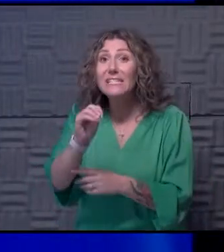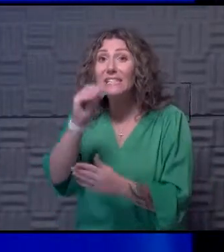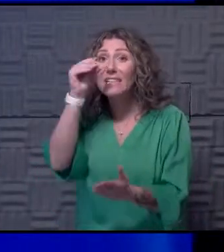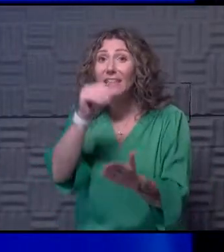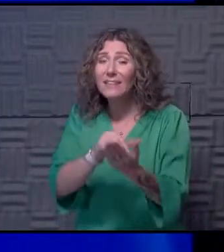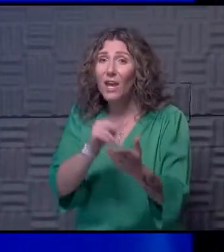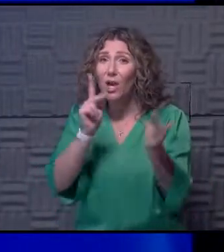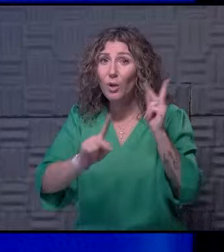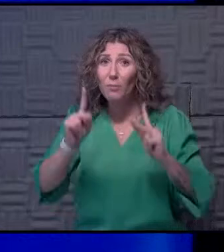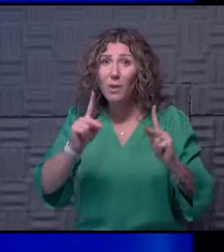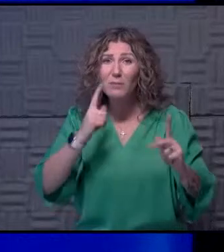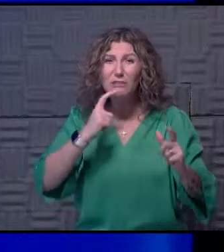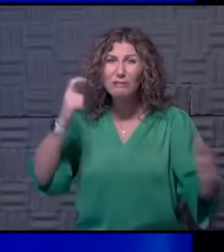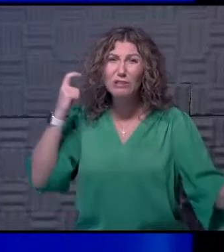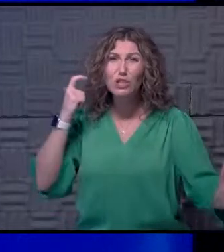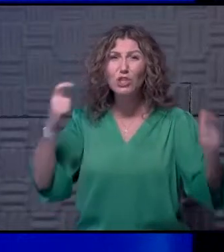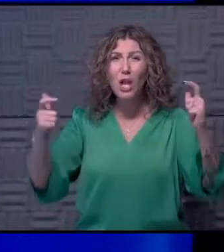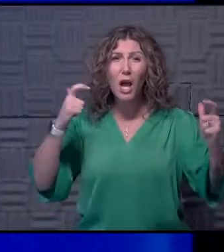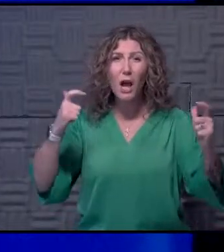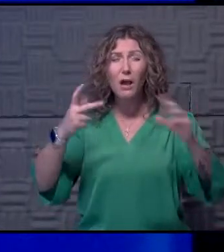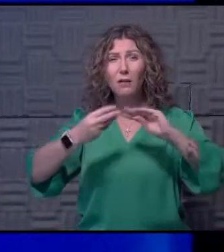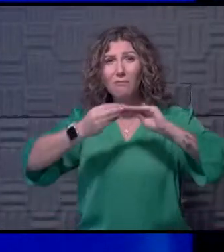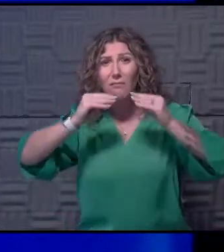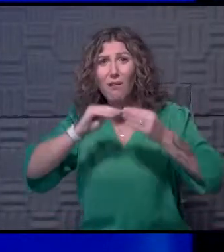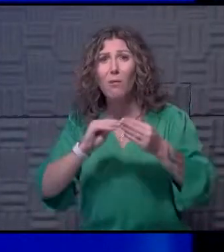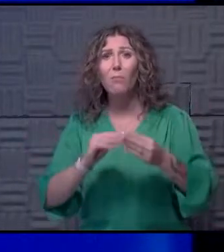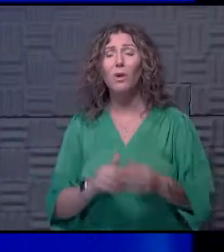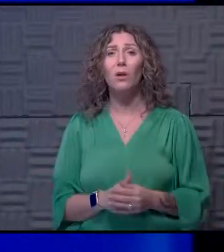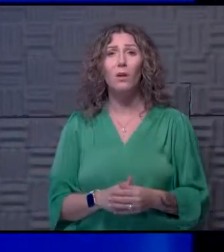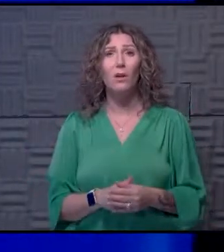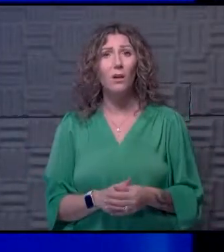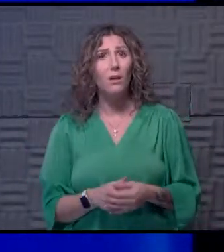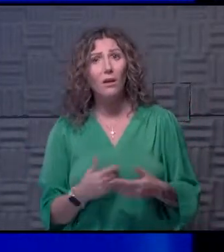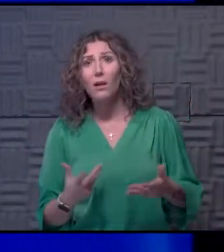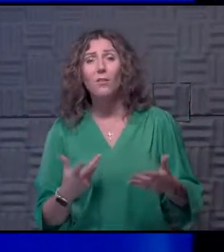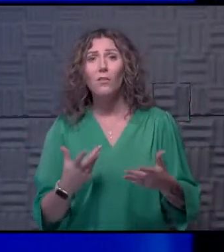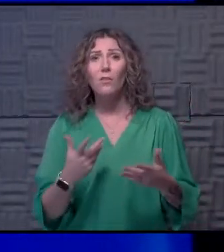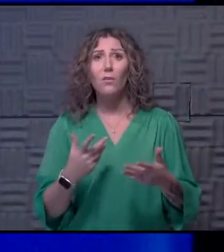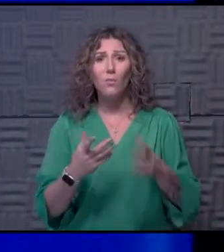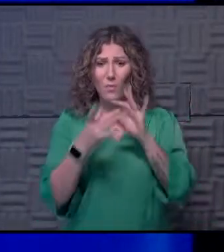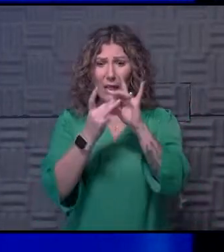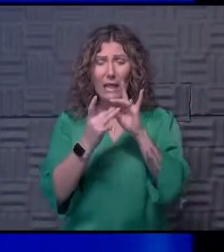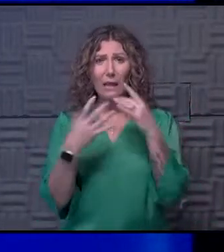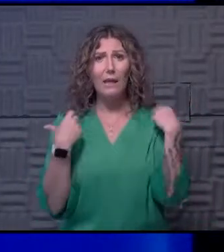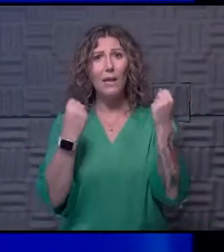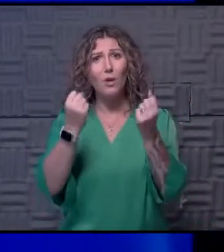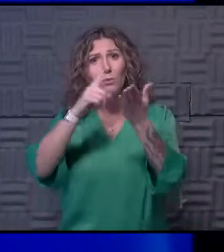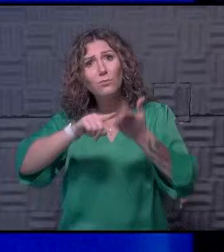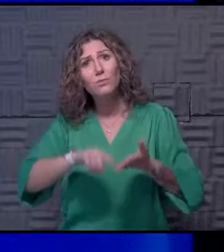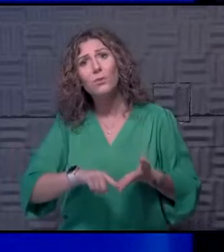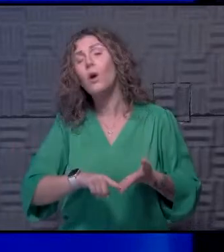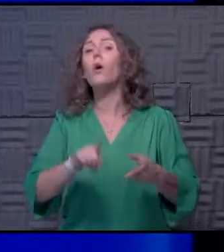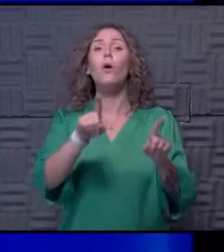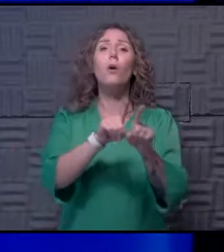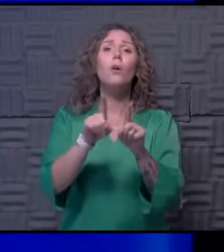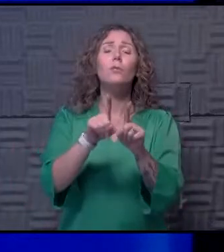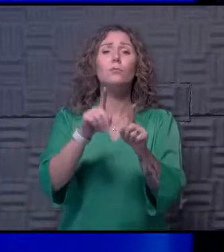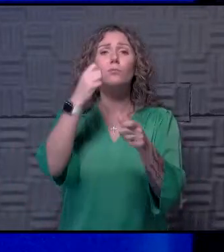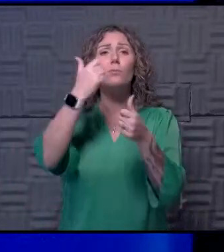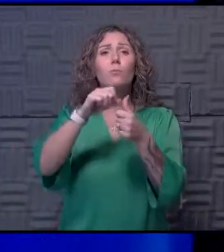60,000 people is a massively large number to do a health research on. And also remember that